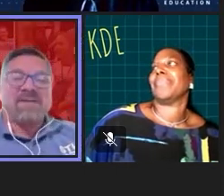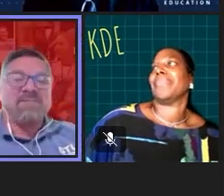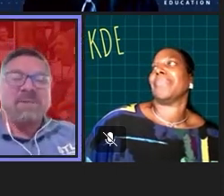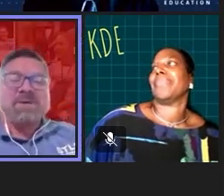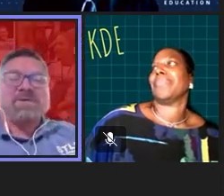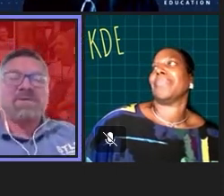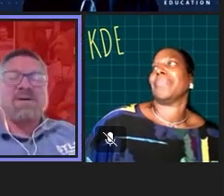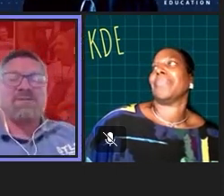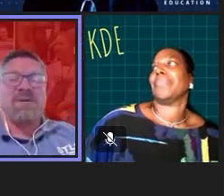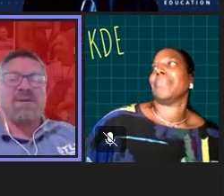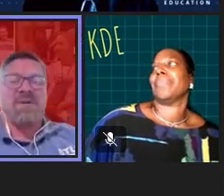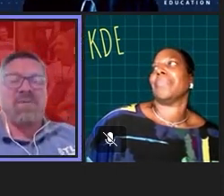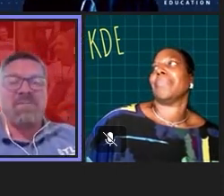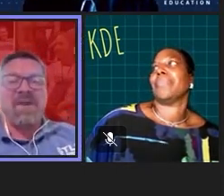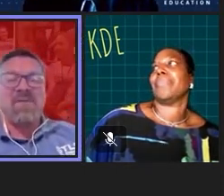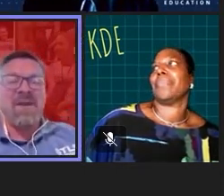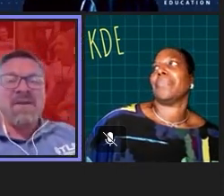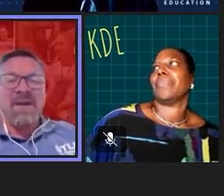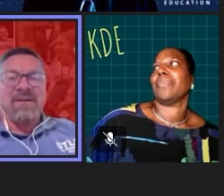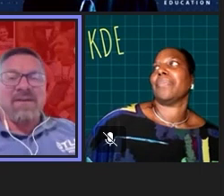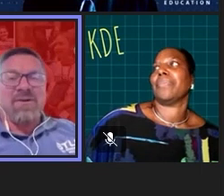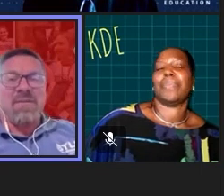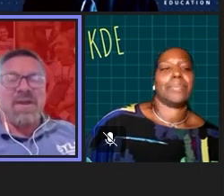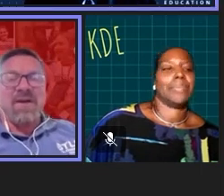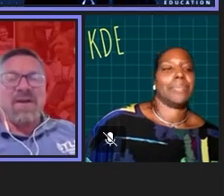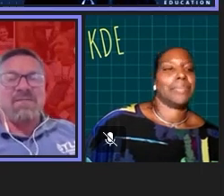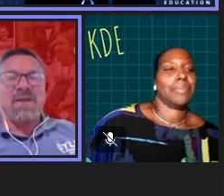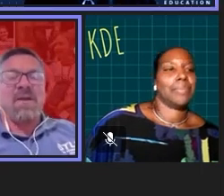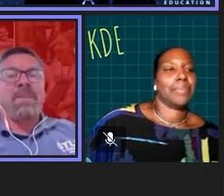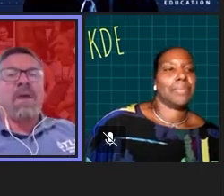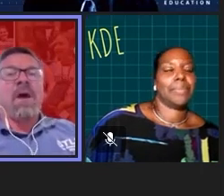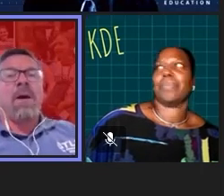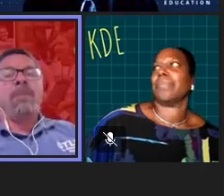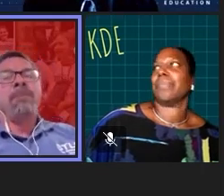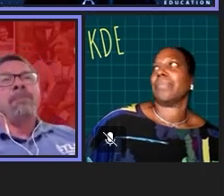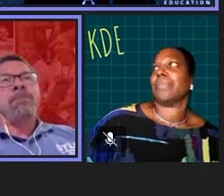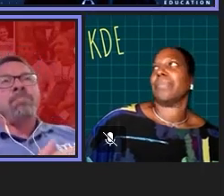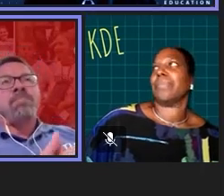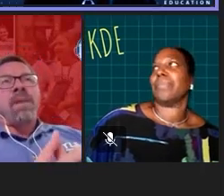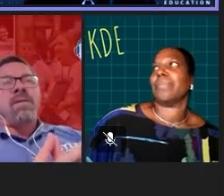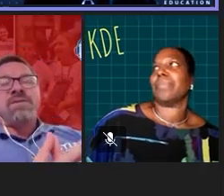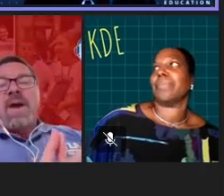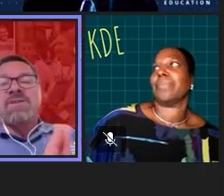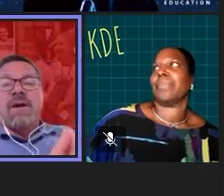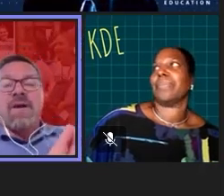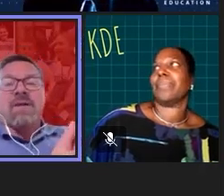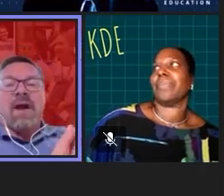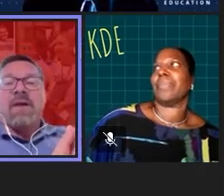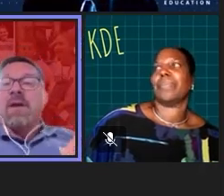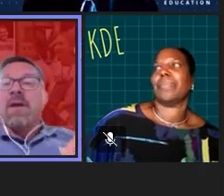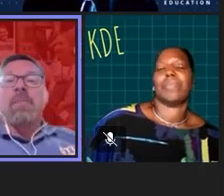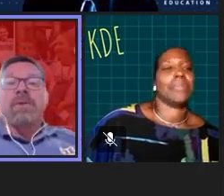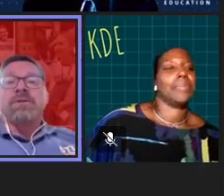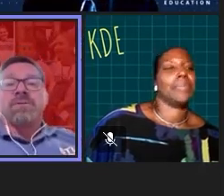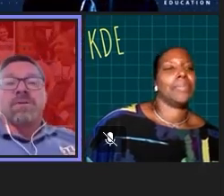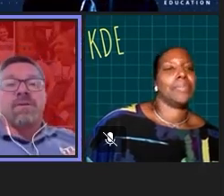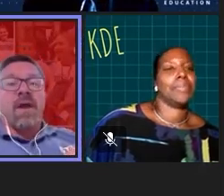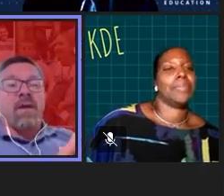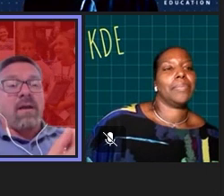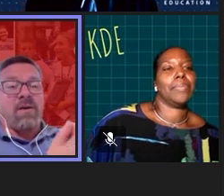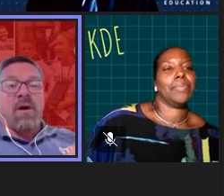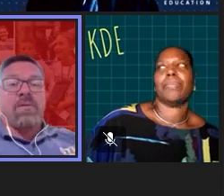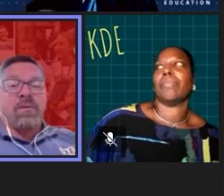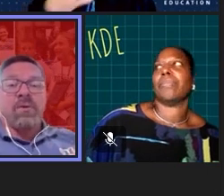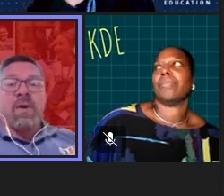It may impact some people on this call. So I'm going to bring it up anyway and let you calm me down if needed. Okay. This past year, I've had a couple of